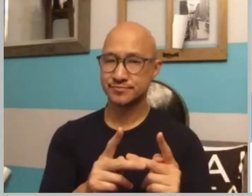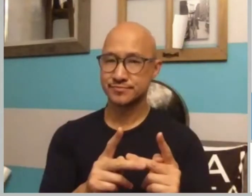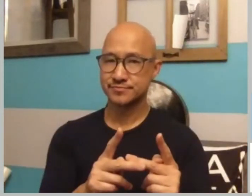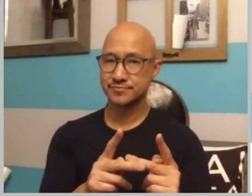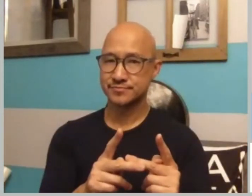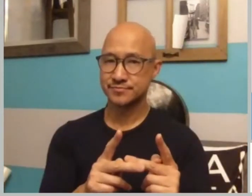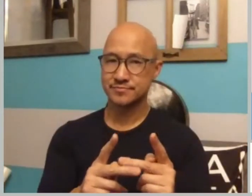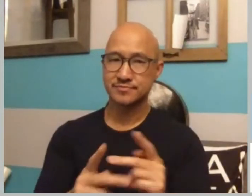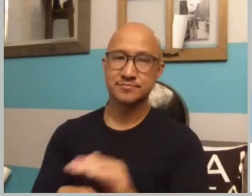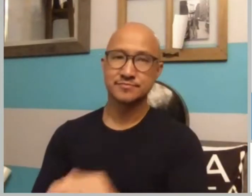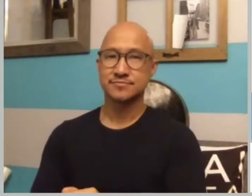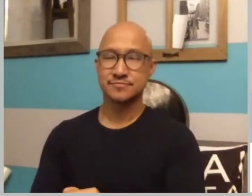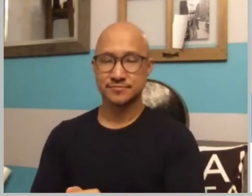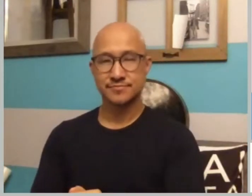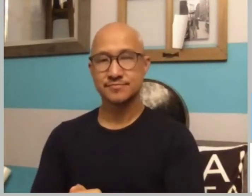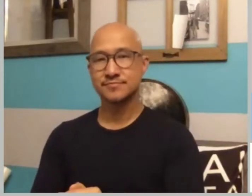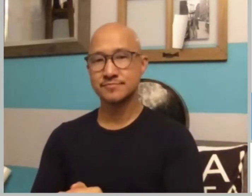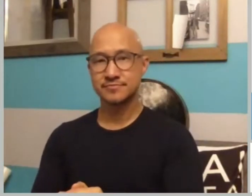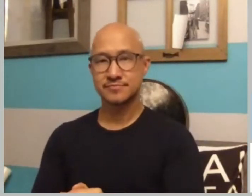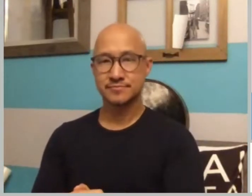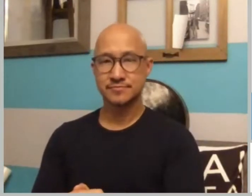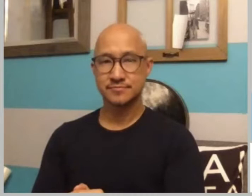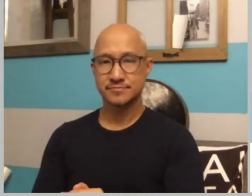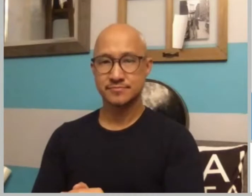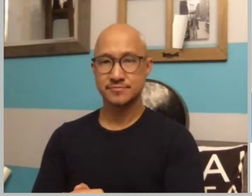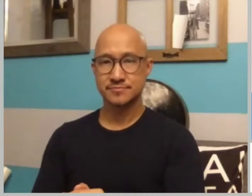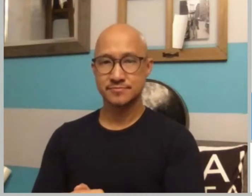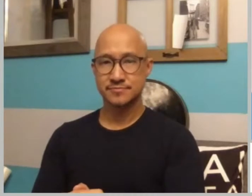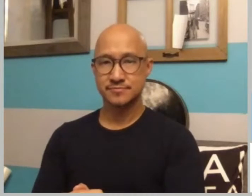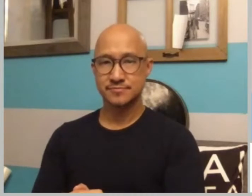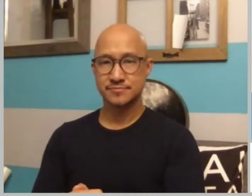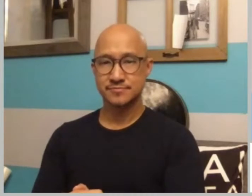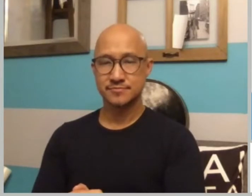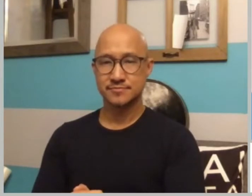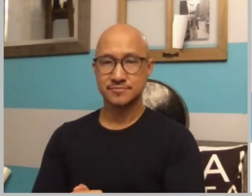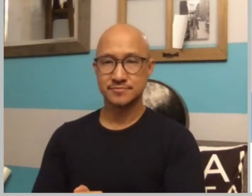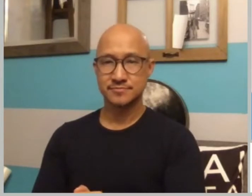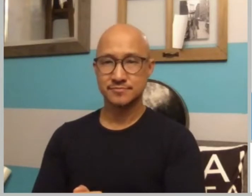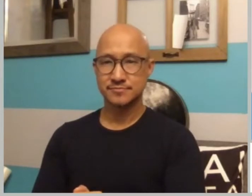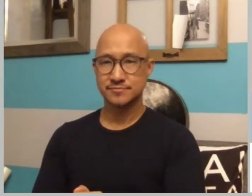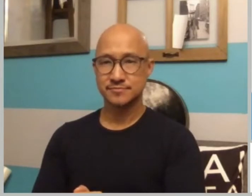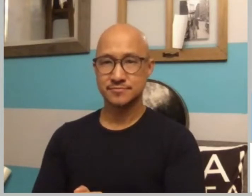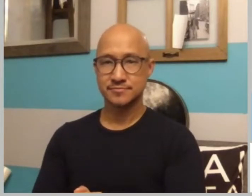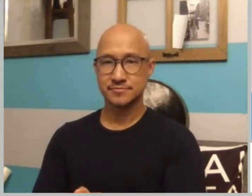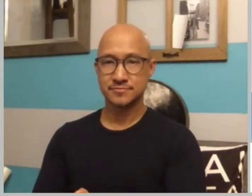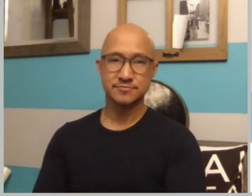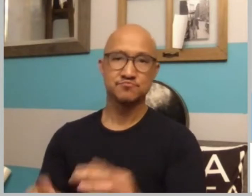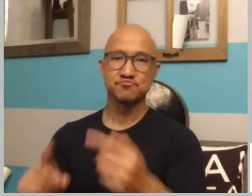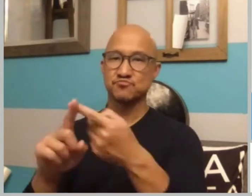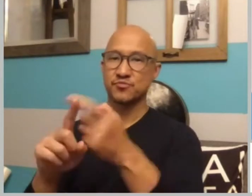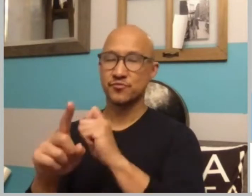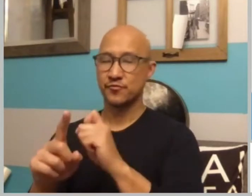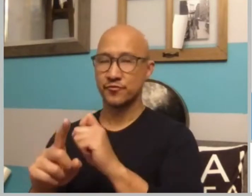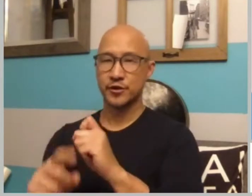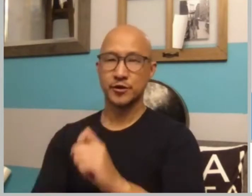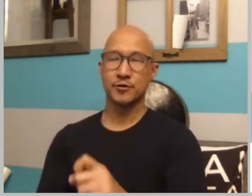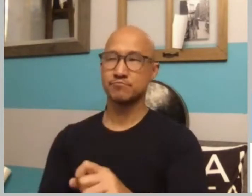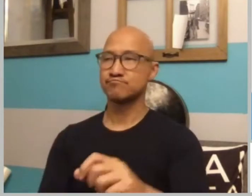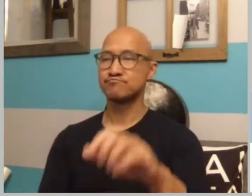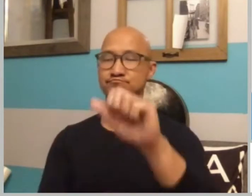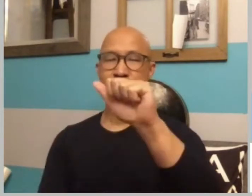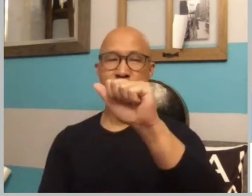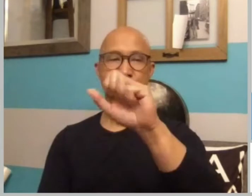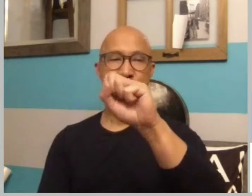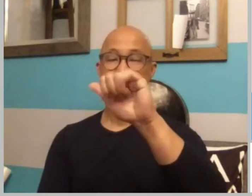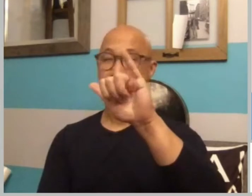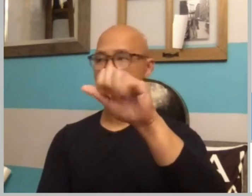are elect exiles of the dispersion in Pontus, Galatia, Cappadocia, Asia,